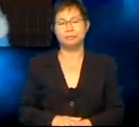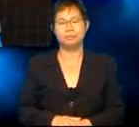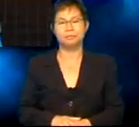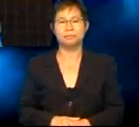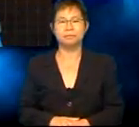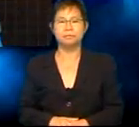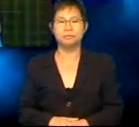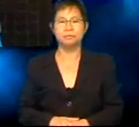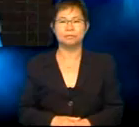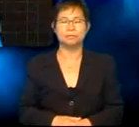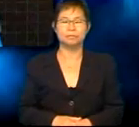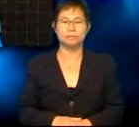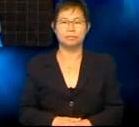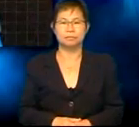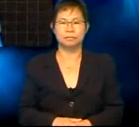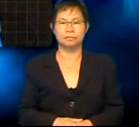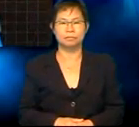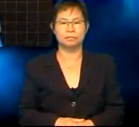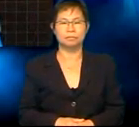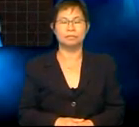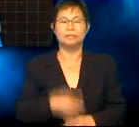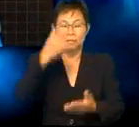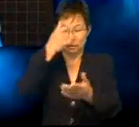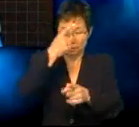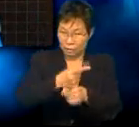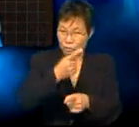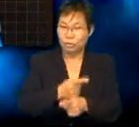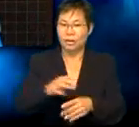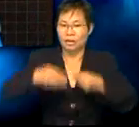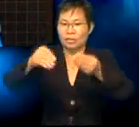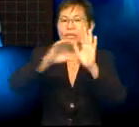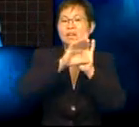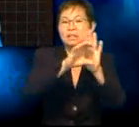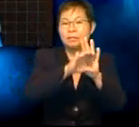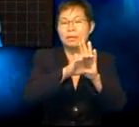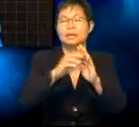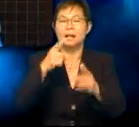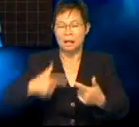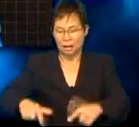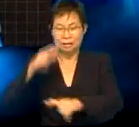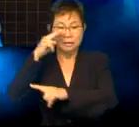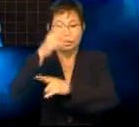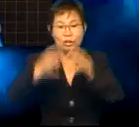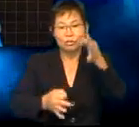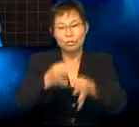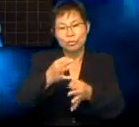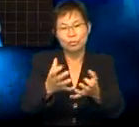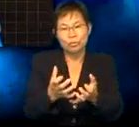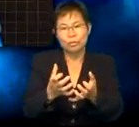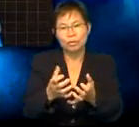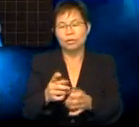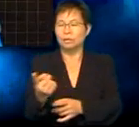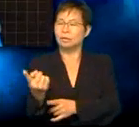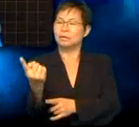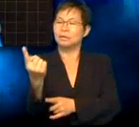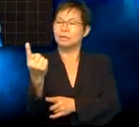Yes, that's right. I'll give you an example. Let's say you want to lift your